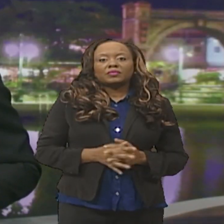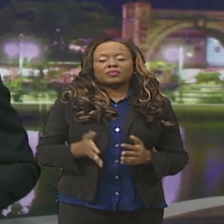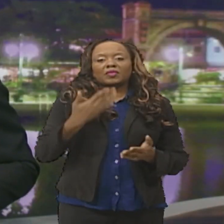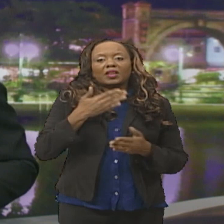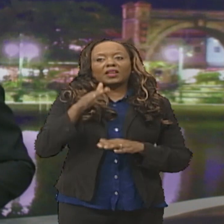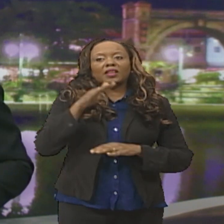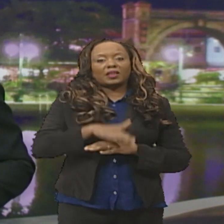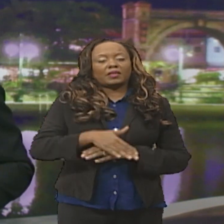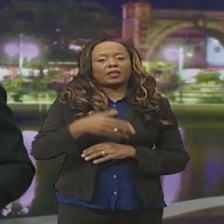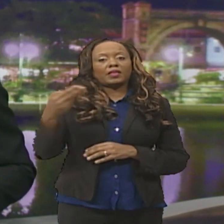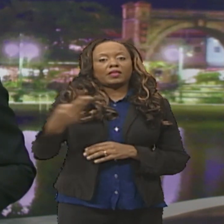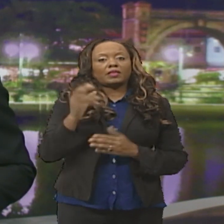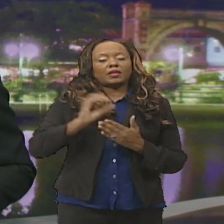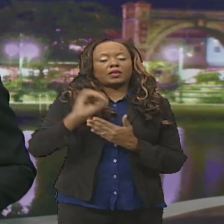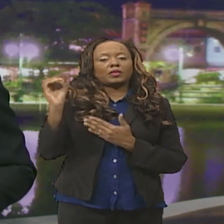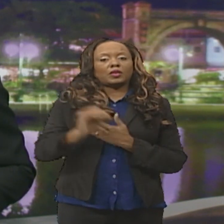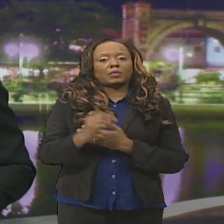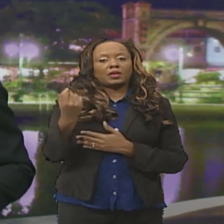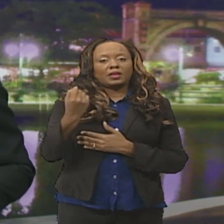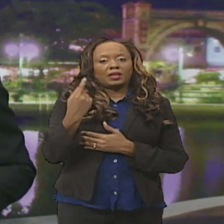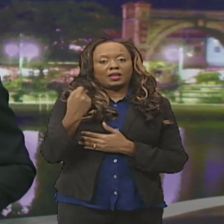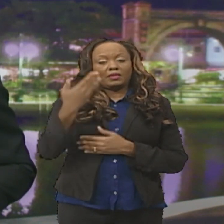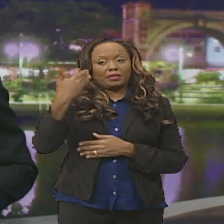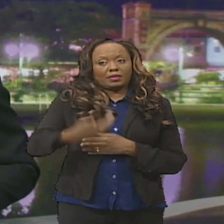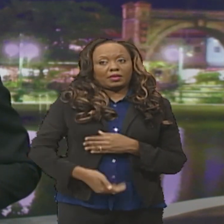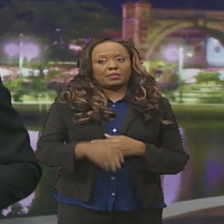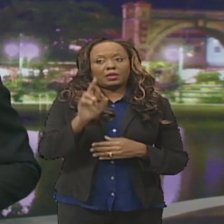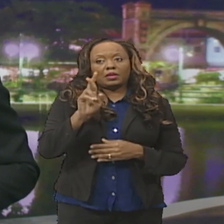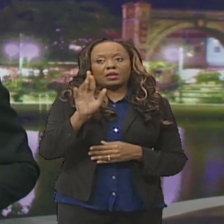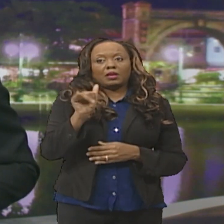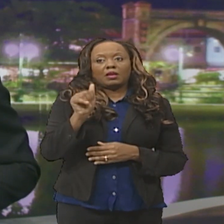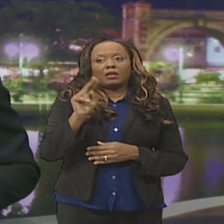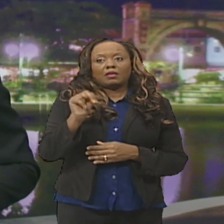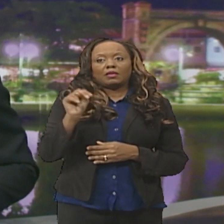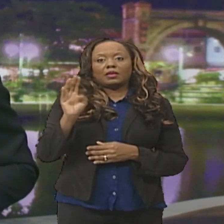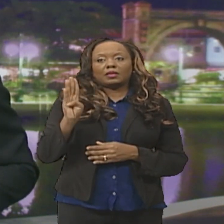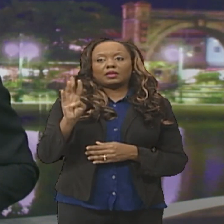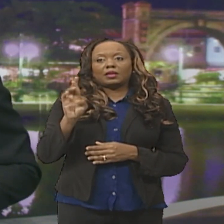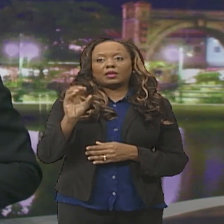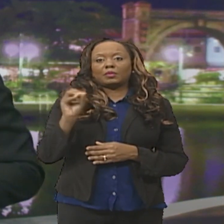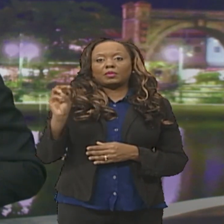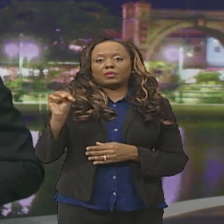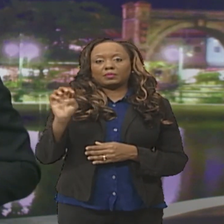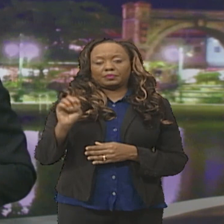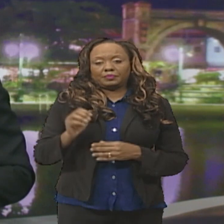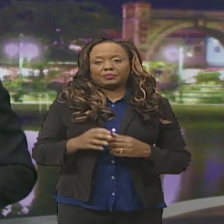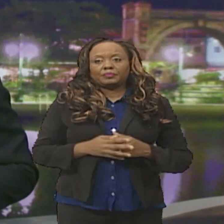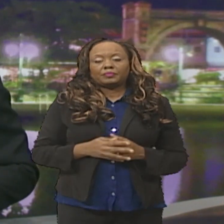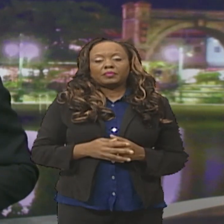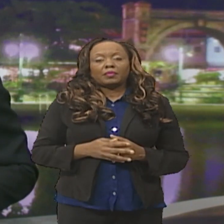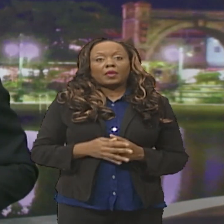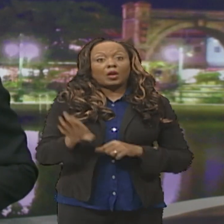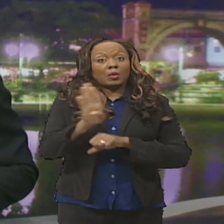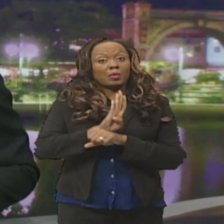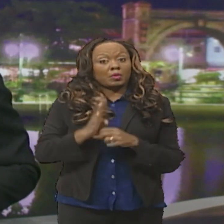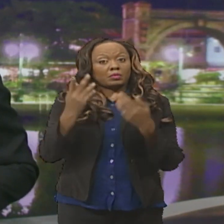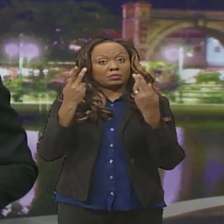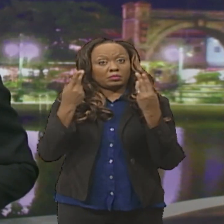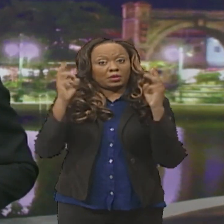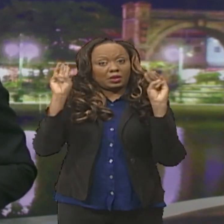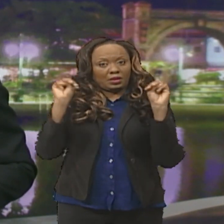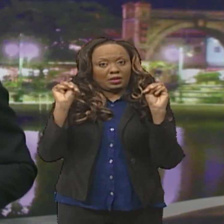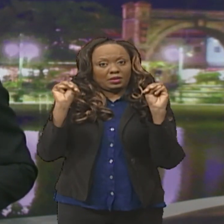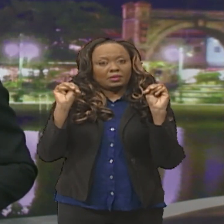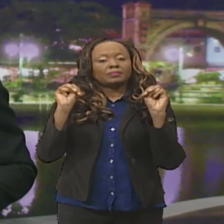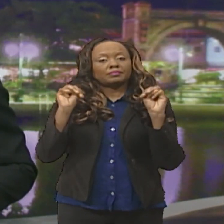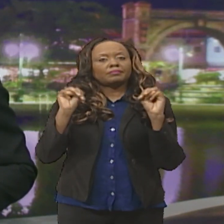Good evening to you with the Thursday, October 11th edition of the CBC Evening News. I'm Ryan Broom in our top story. Prime